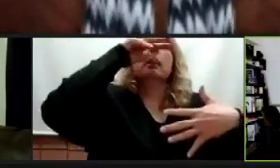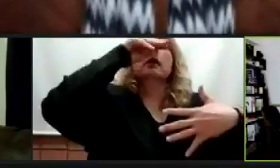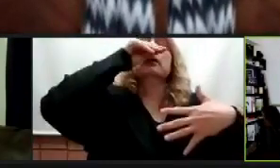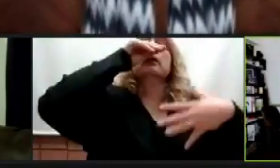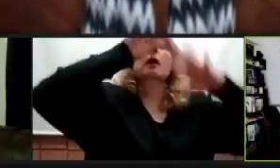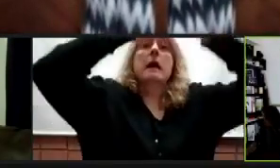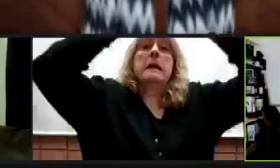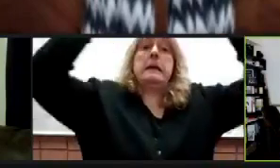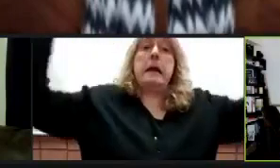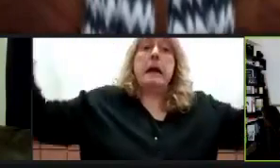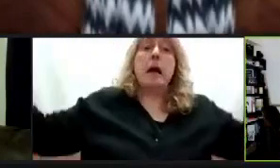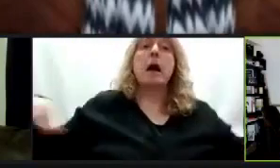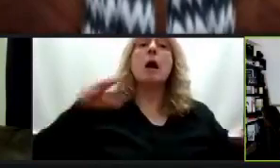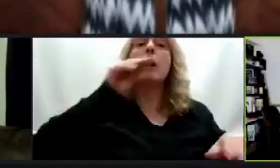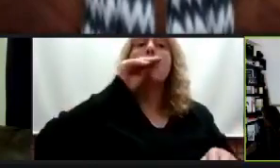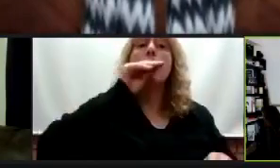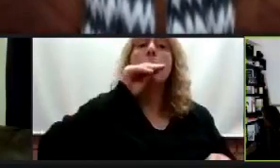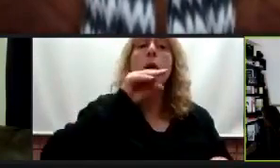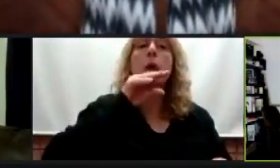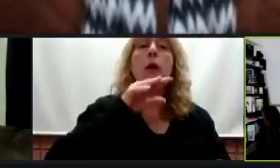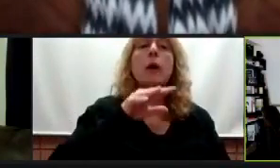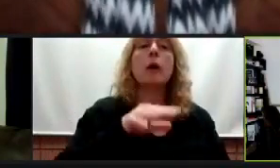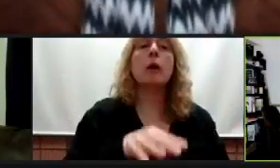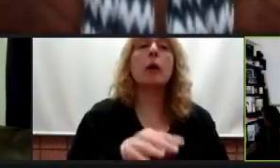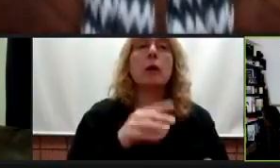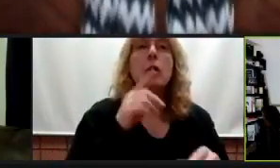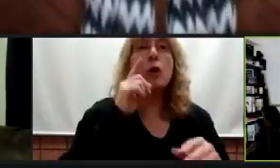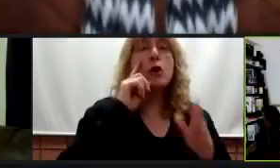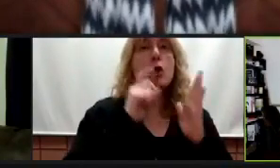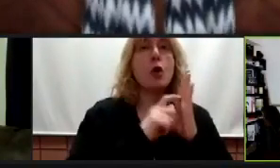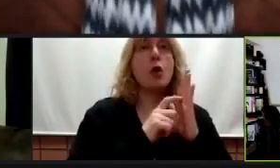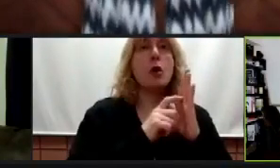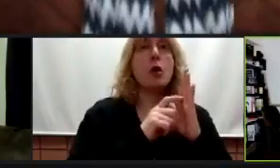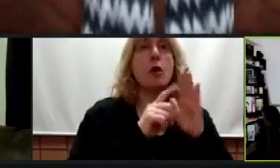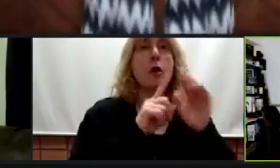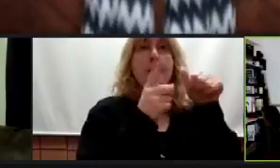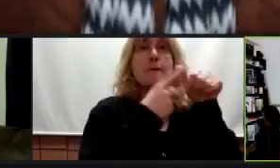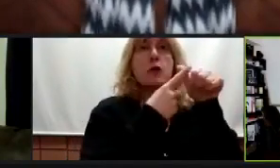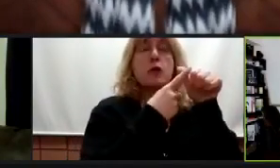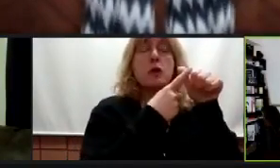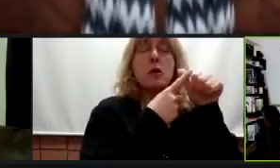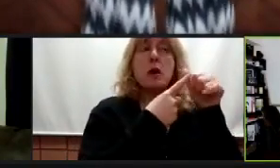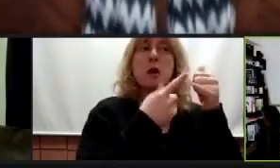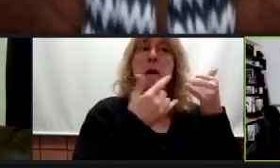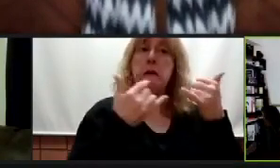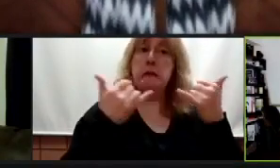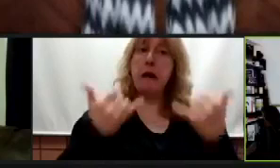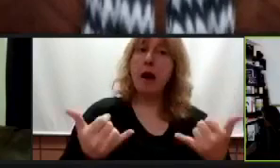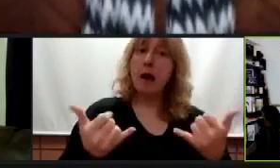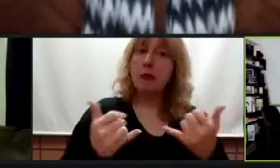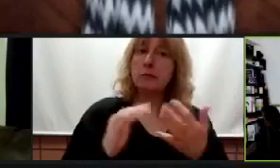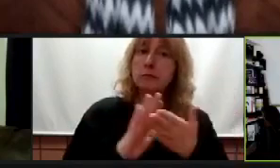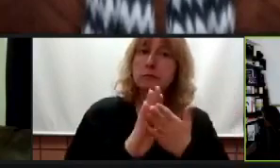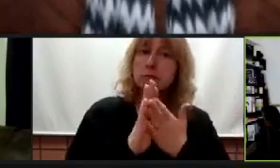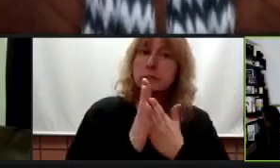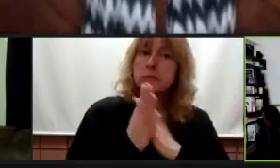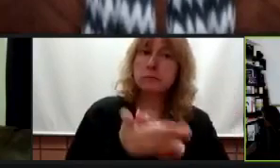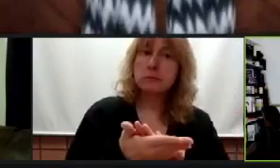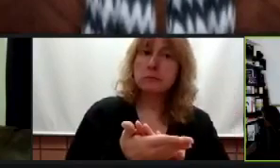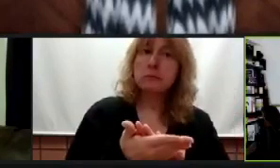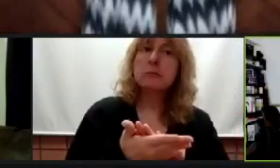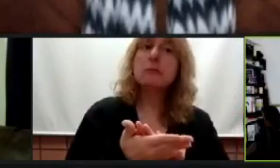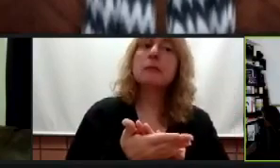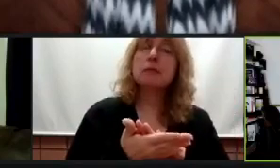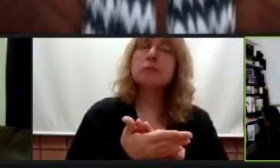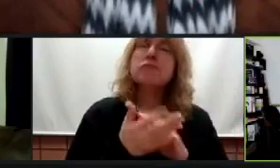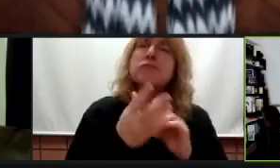where you are and take yourself to where you want to be. So now, my invitation to you is to consider,